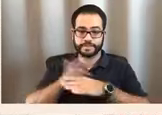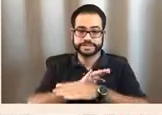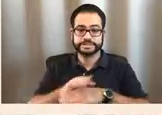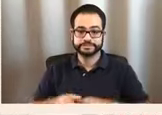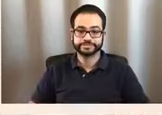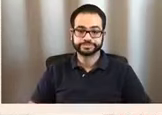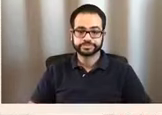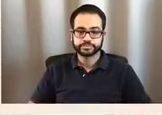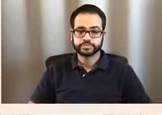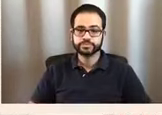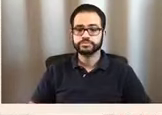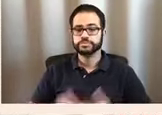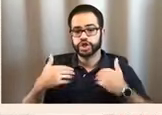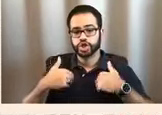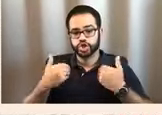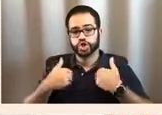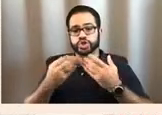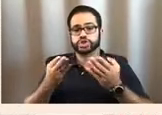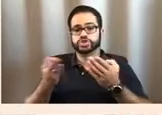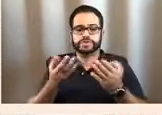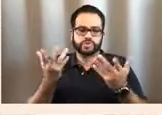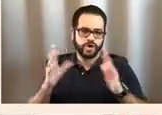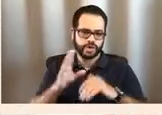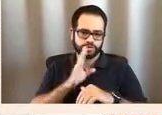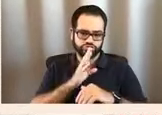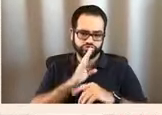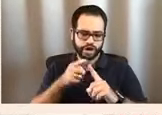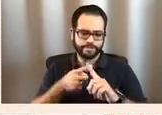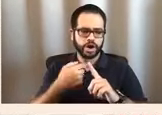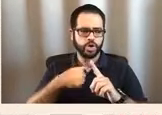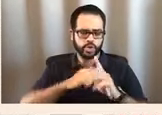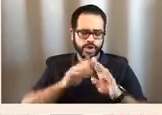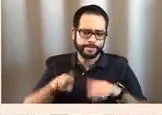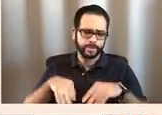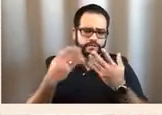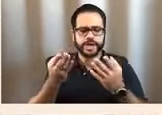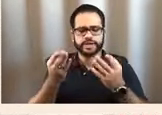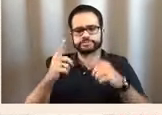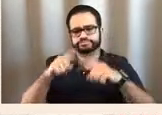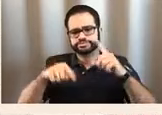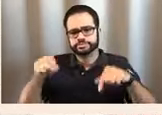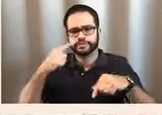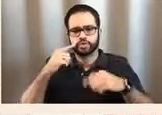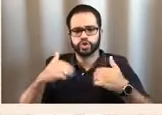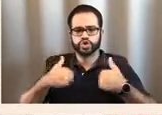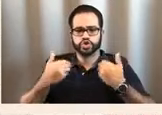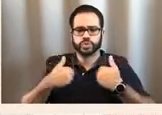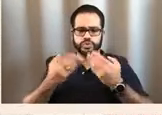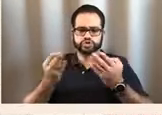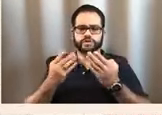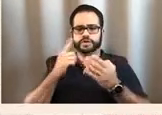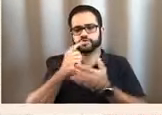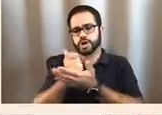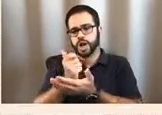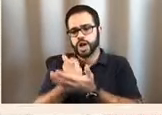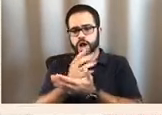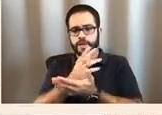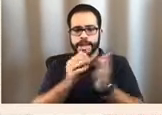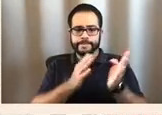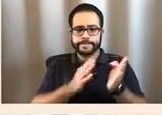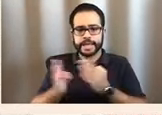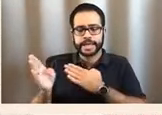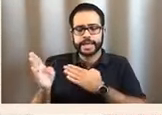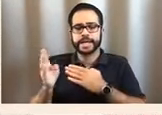youth services, we already mentioned that we provide a variety of youth services that help them plan for and develop a